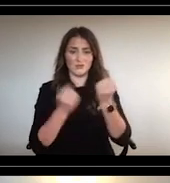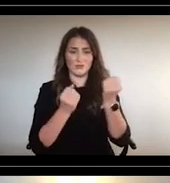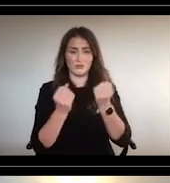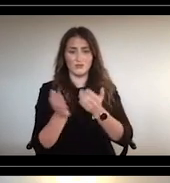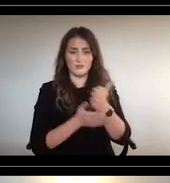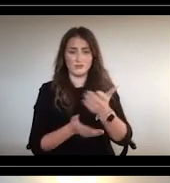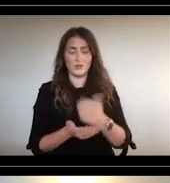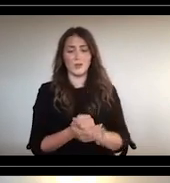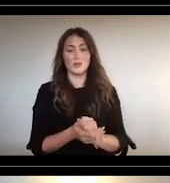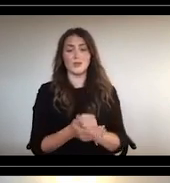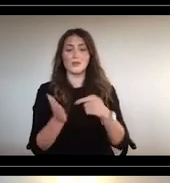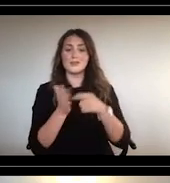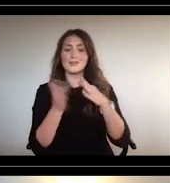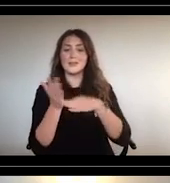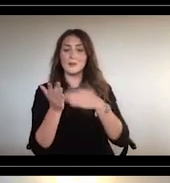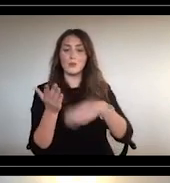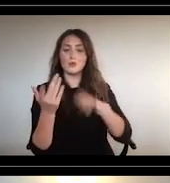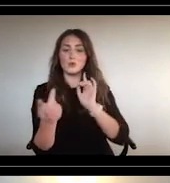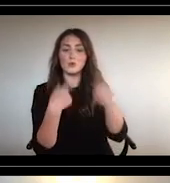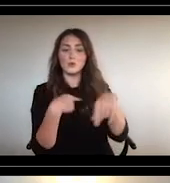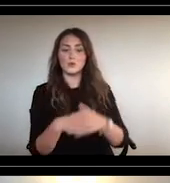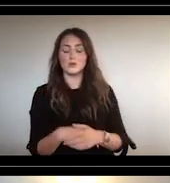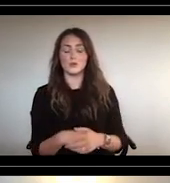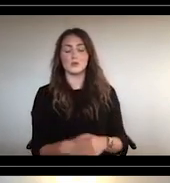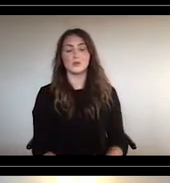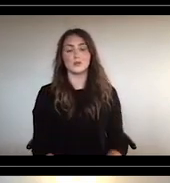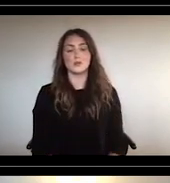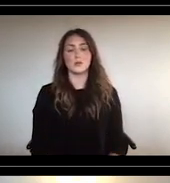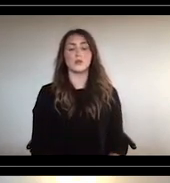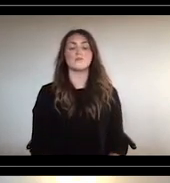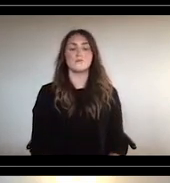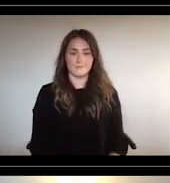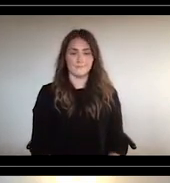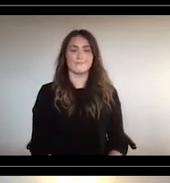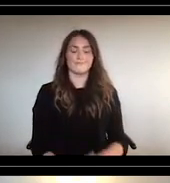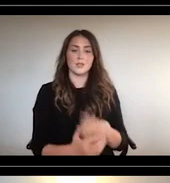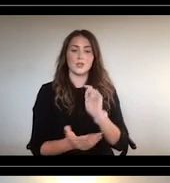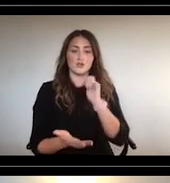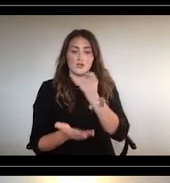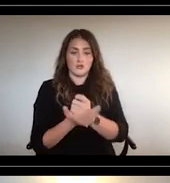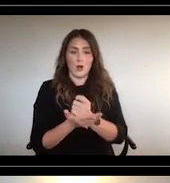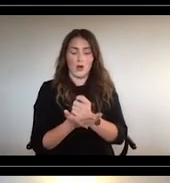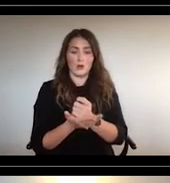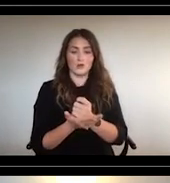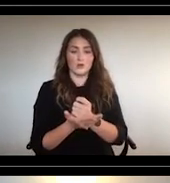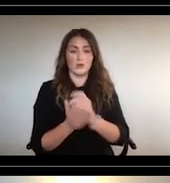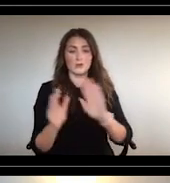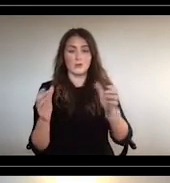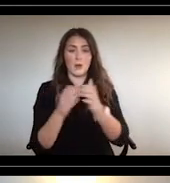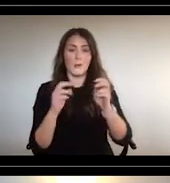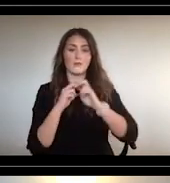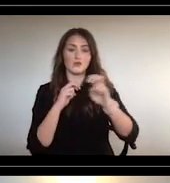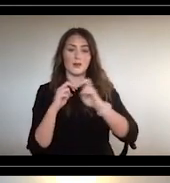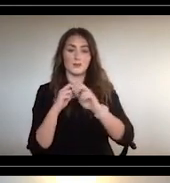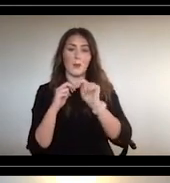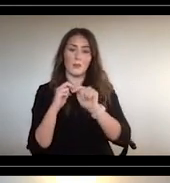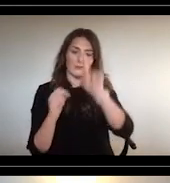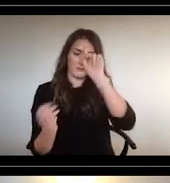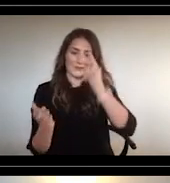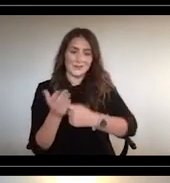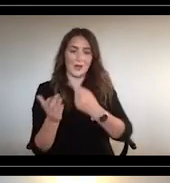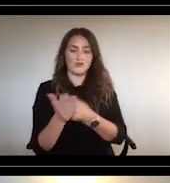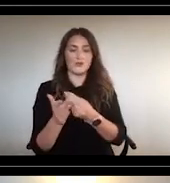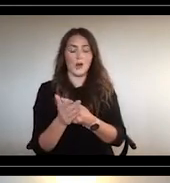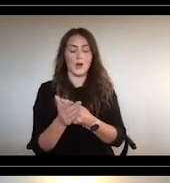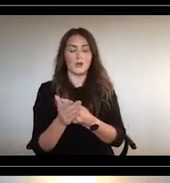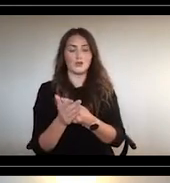question? Absolutely. So charges are decided by the Department for Transport, and that includes who is